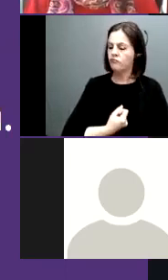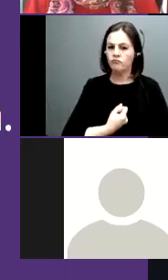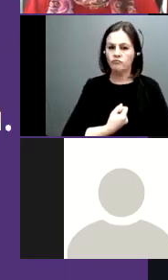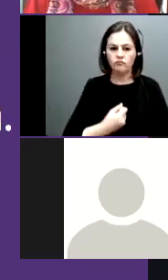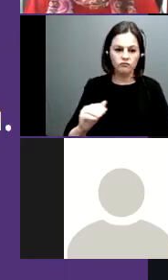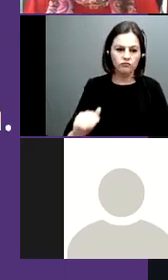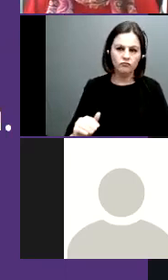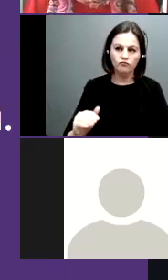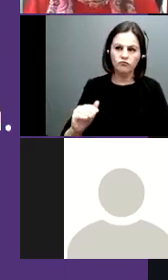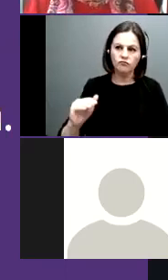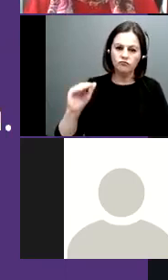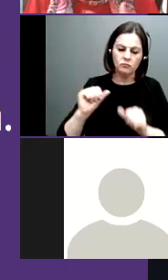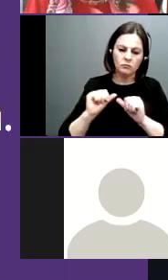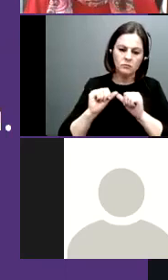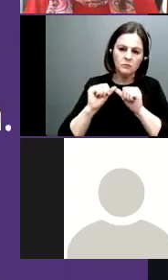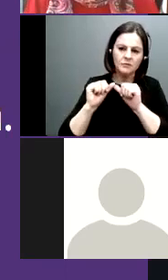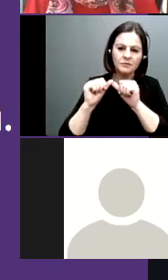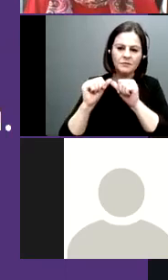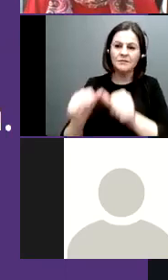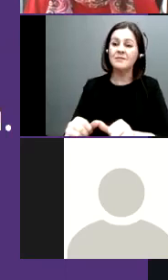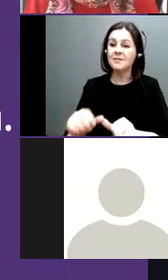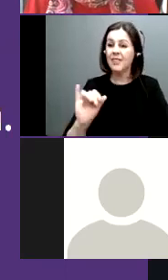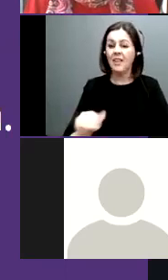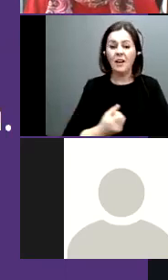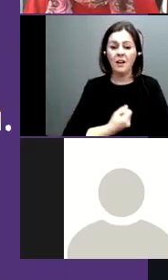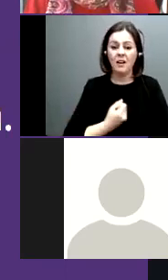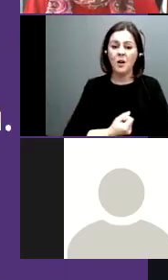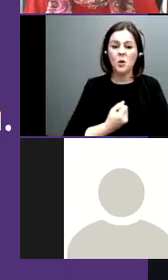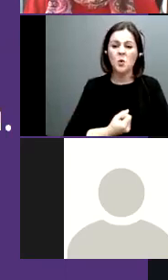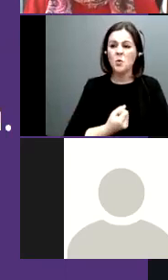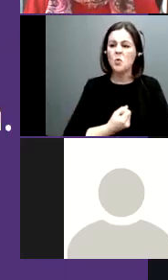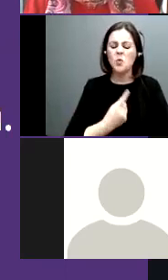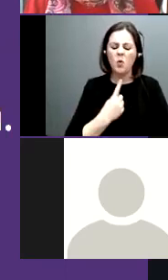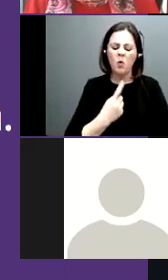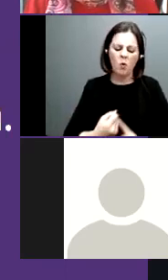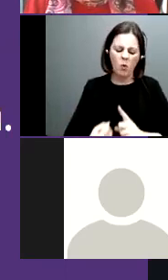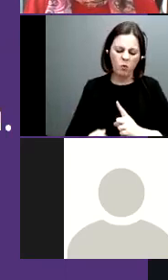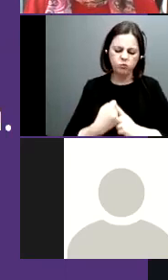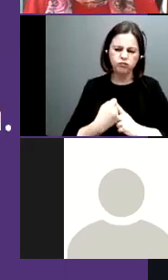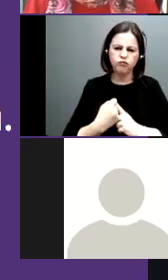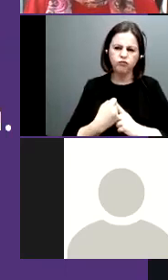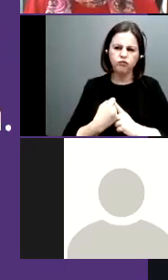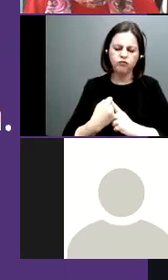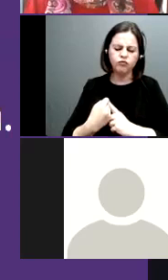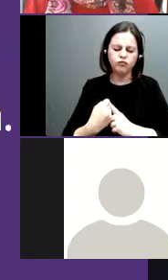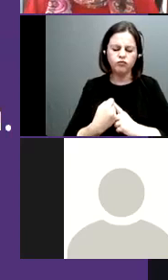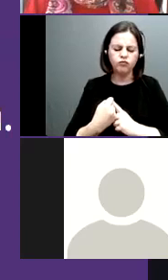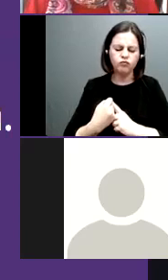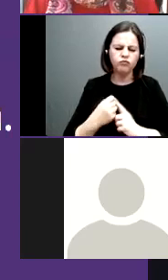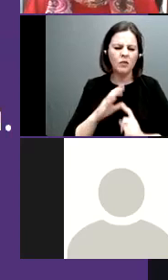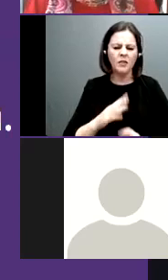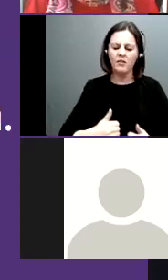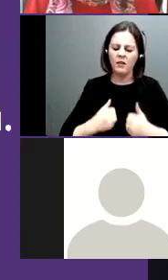lives. And it has impacted and affected every single aspect of their